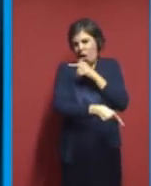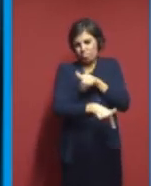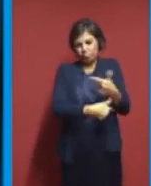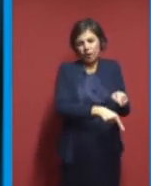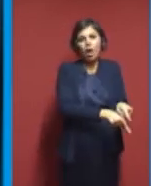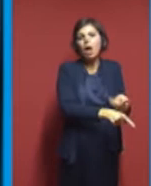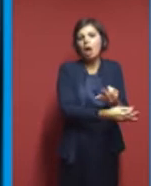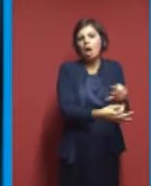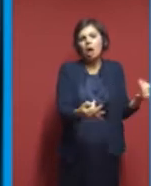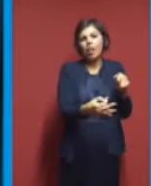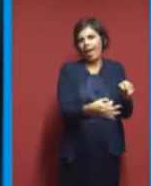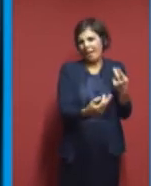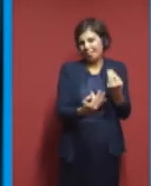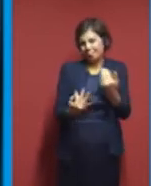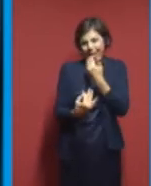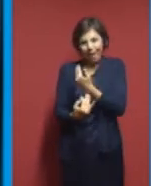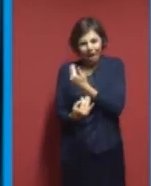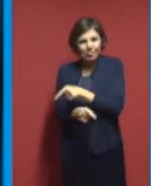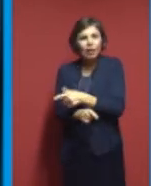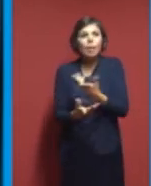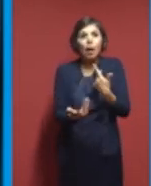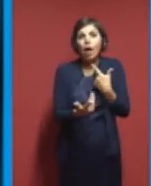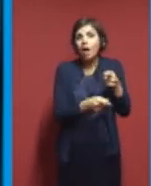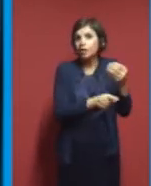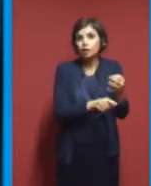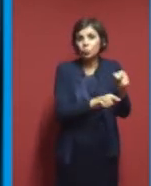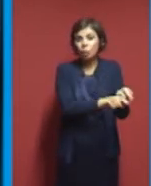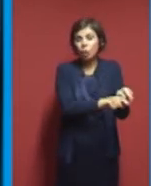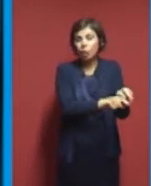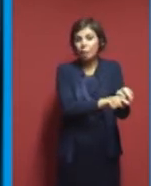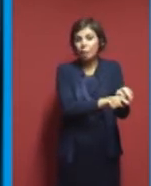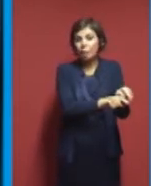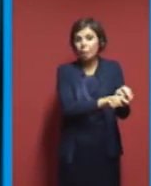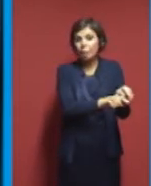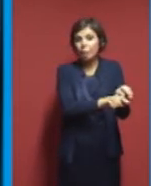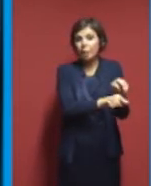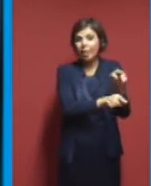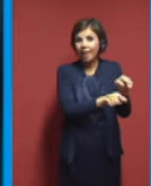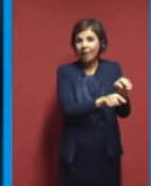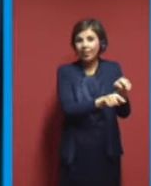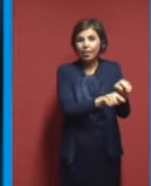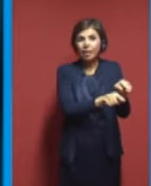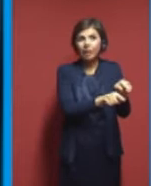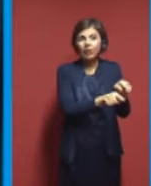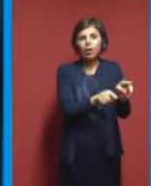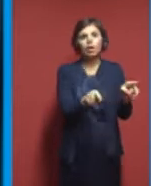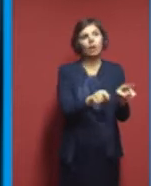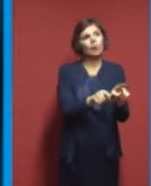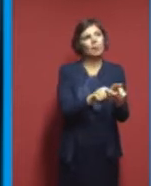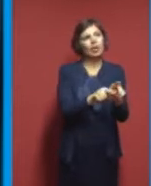first to tell you that this is not how people's bodies are going to be put back together in the future. We can imagine a future where instead